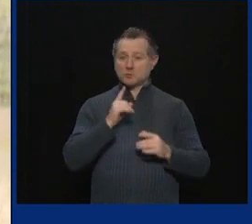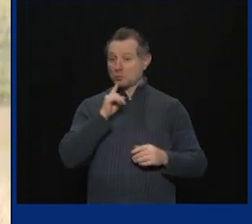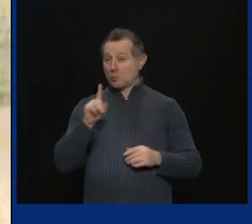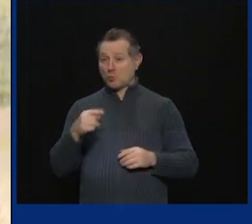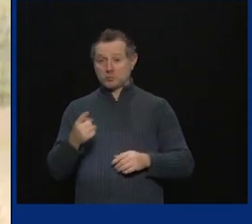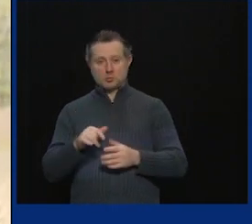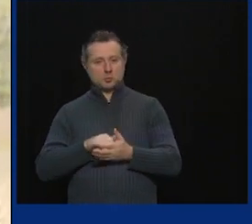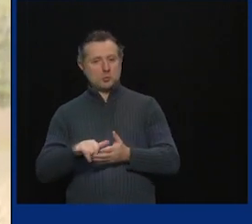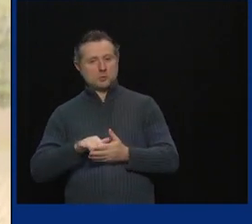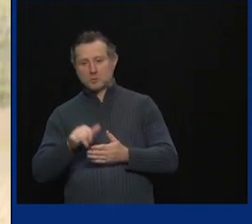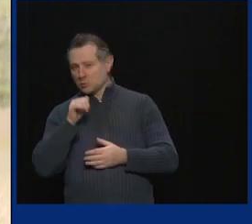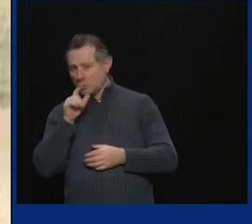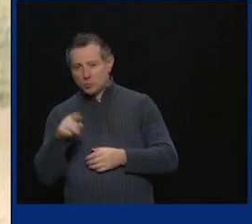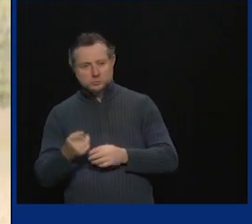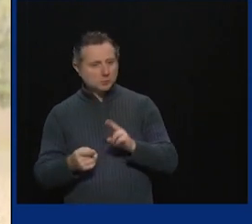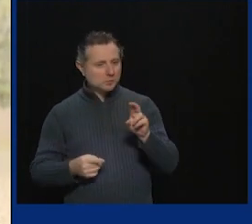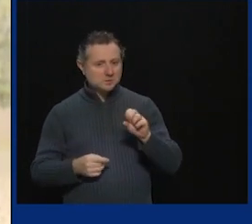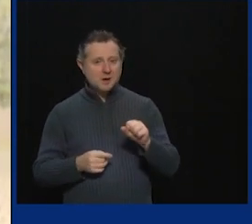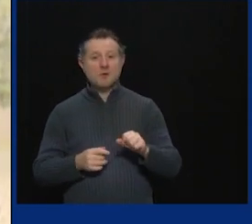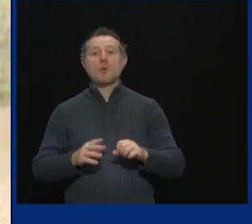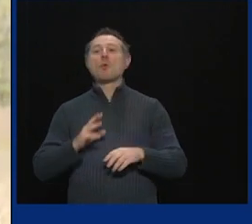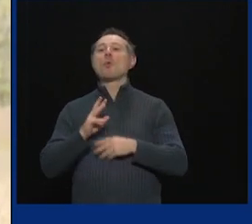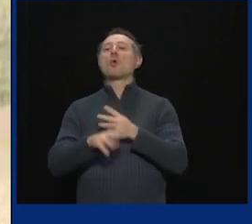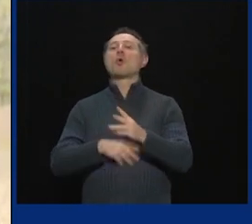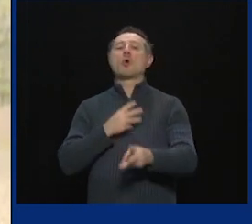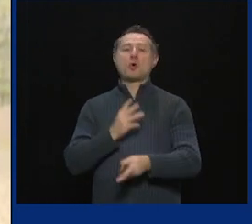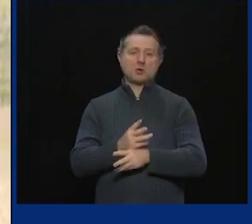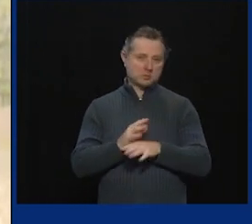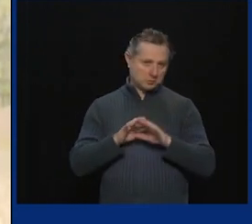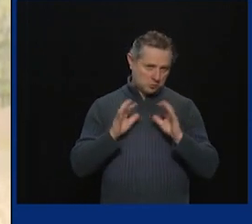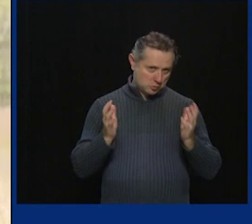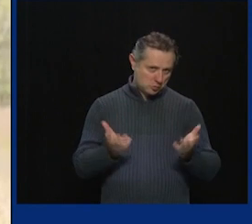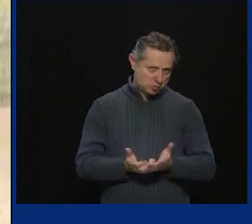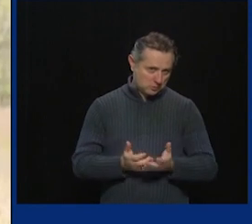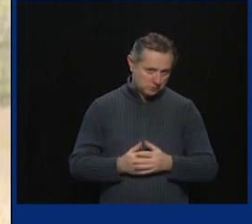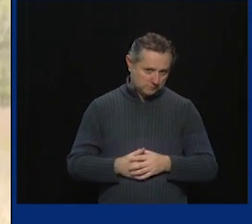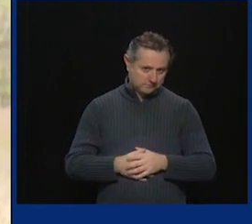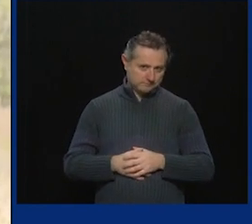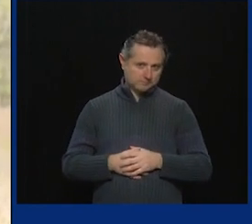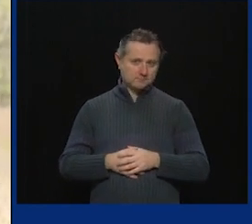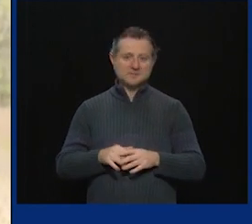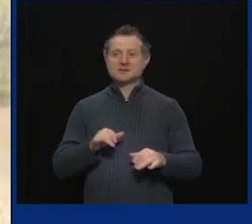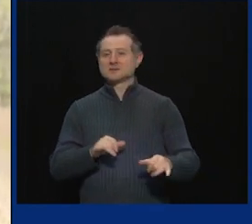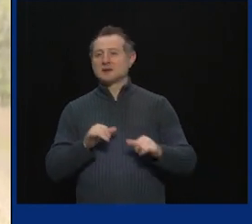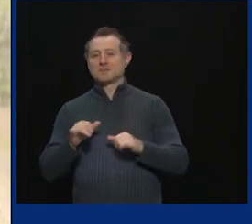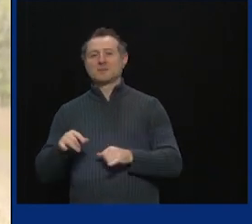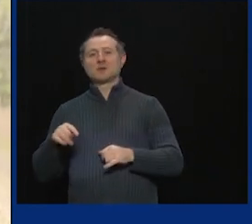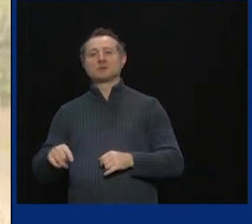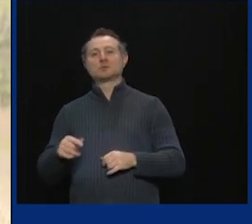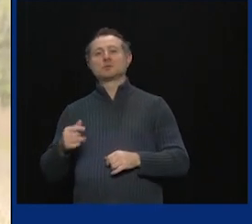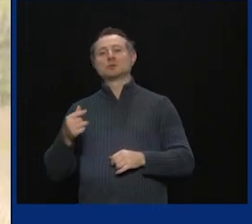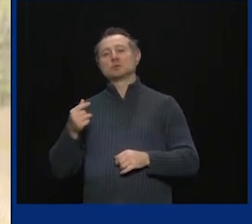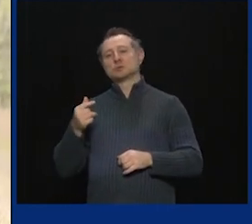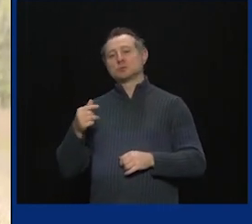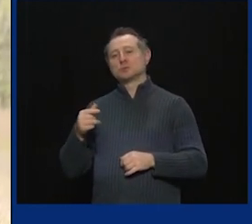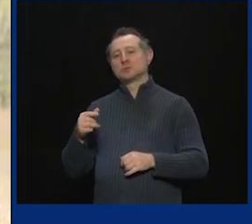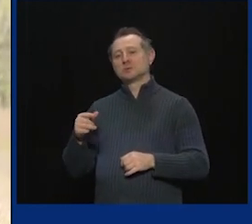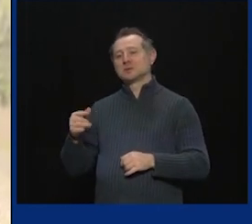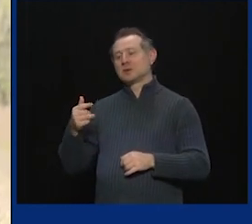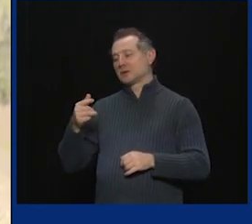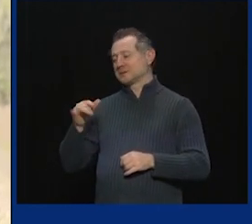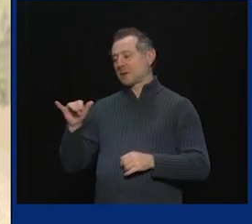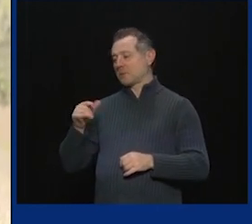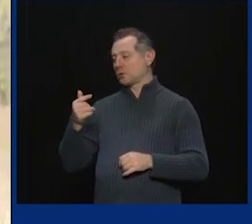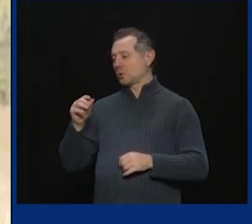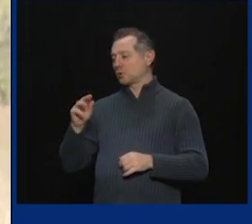US, but around the world, just like George Westinghouse did with electricity years and years